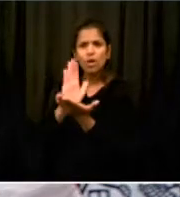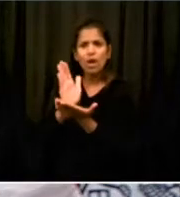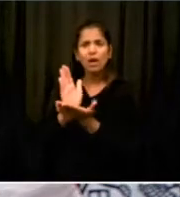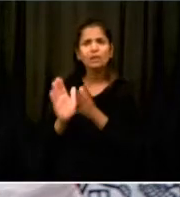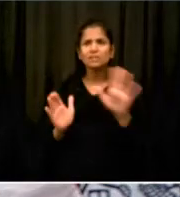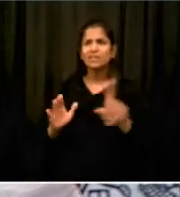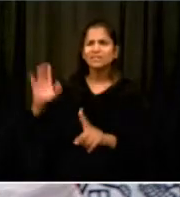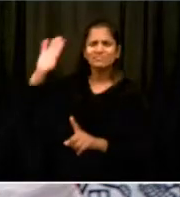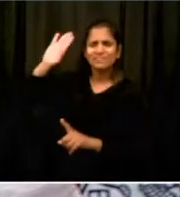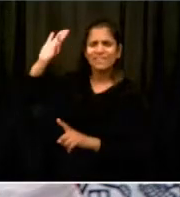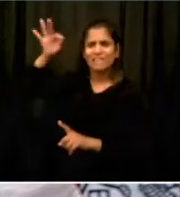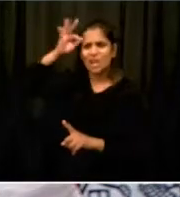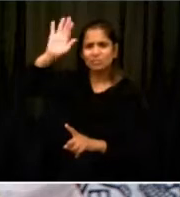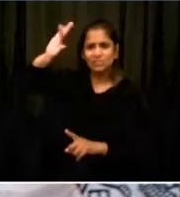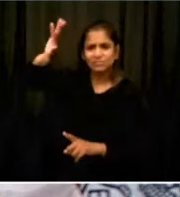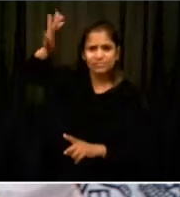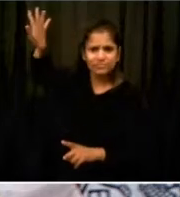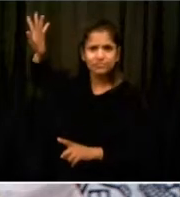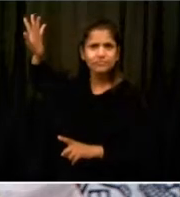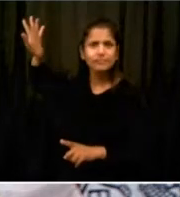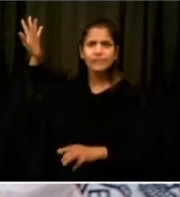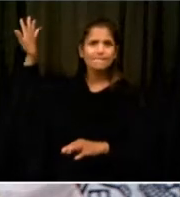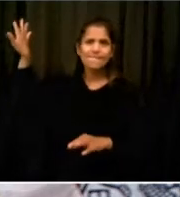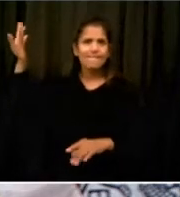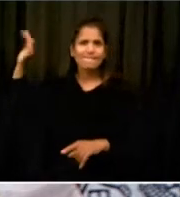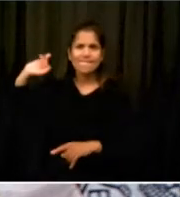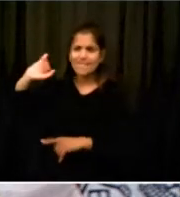to be more coordination. Go ahead.